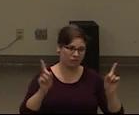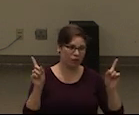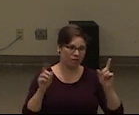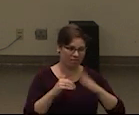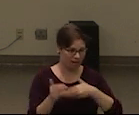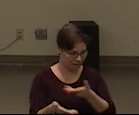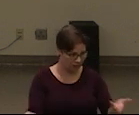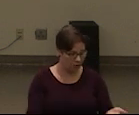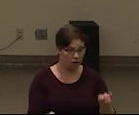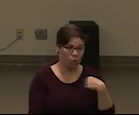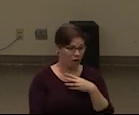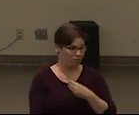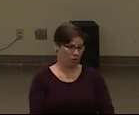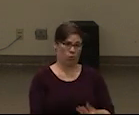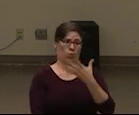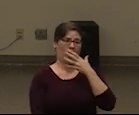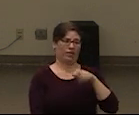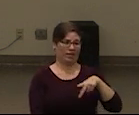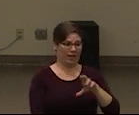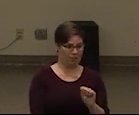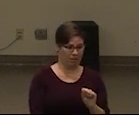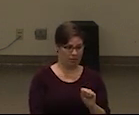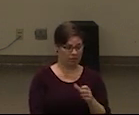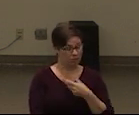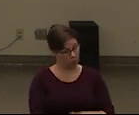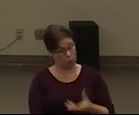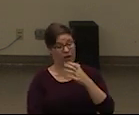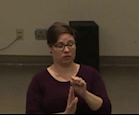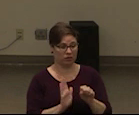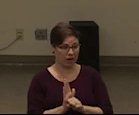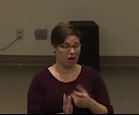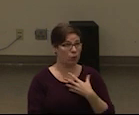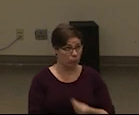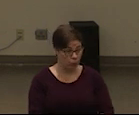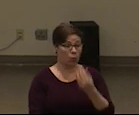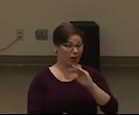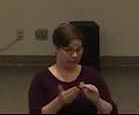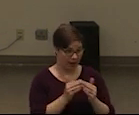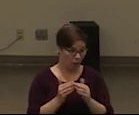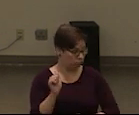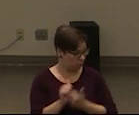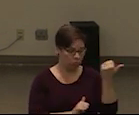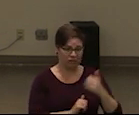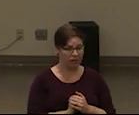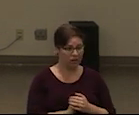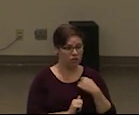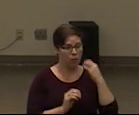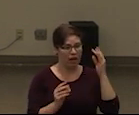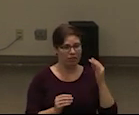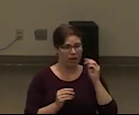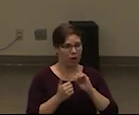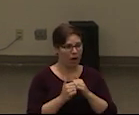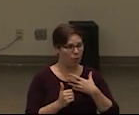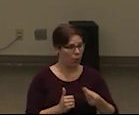predominantly white campus in a predominantly white state in a predominantly white town. So when I think about how white supremacy